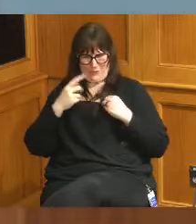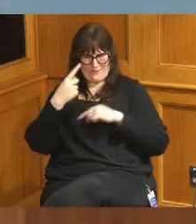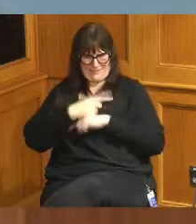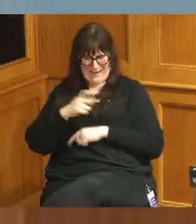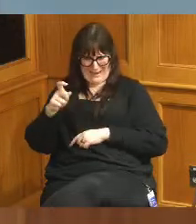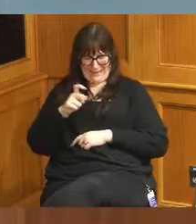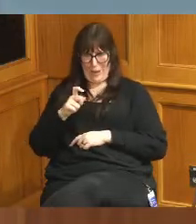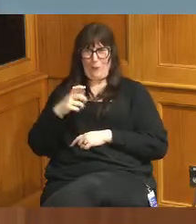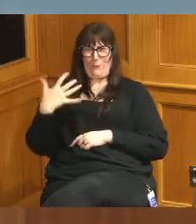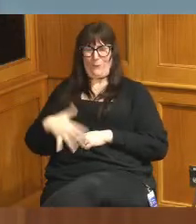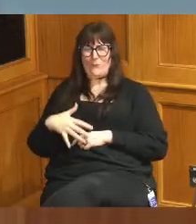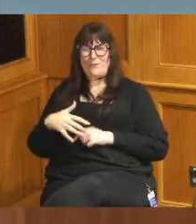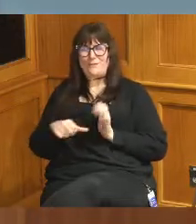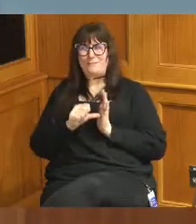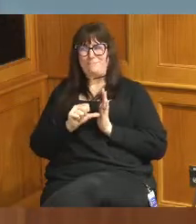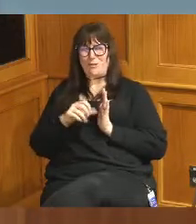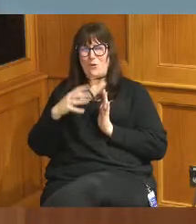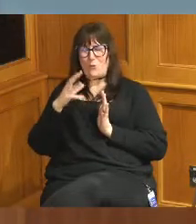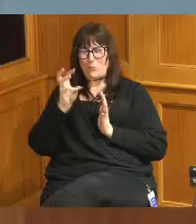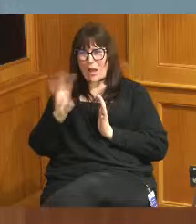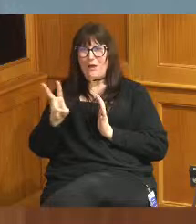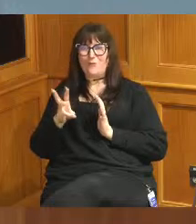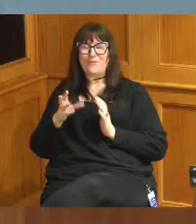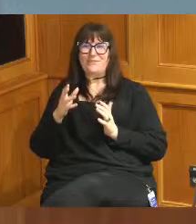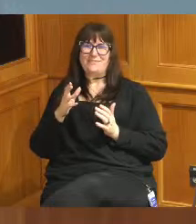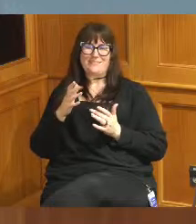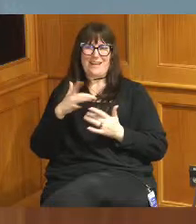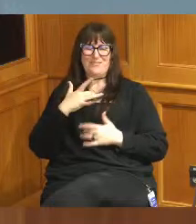but I'm truly honored. I'm truly honored to be